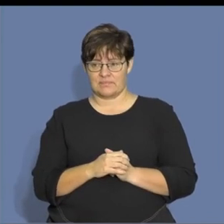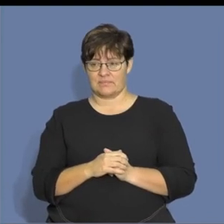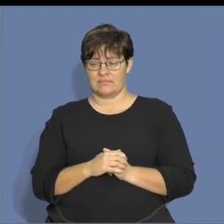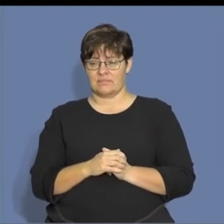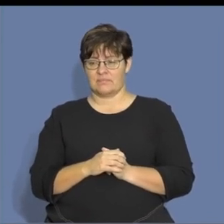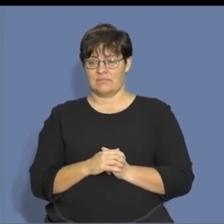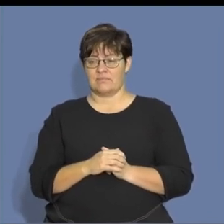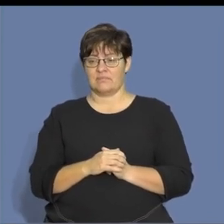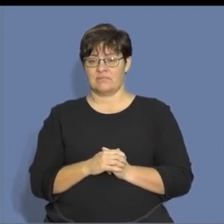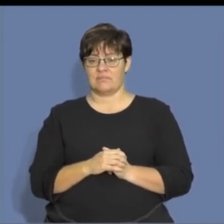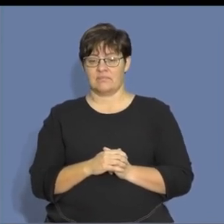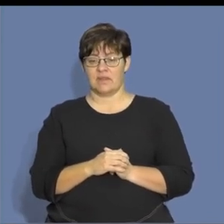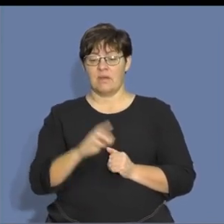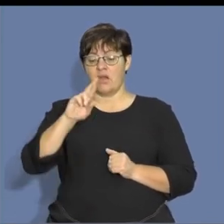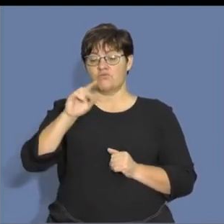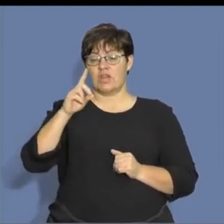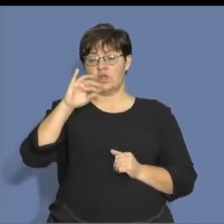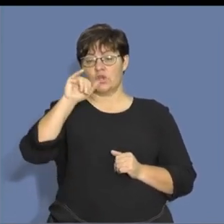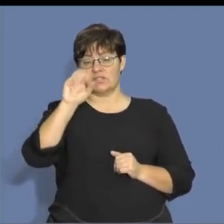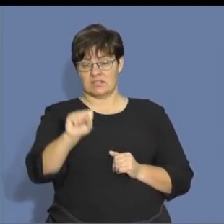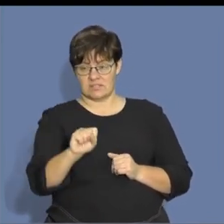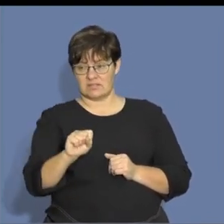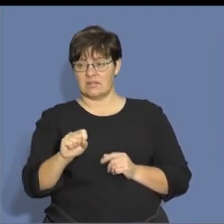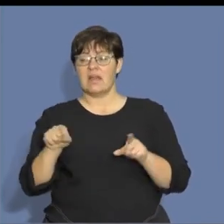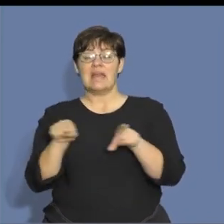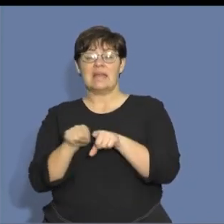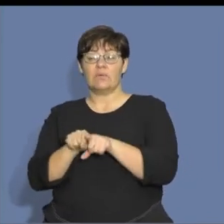And my radius is going to